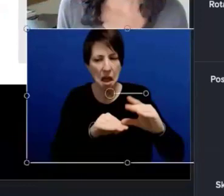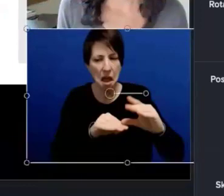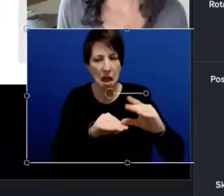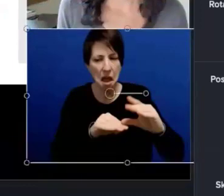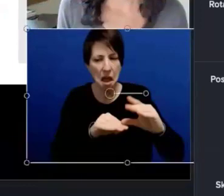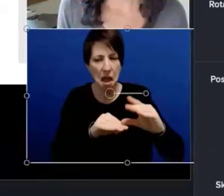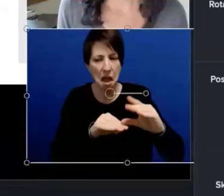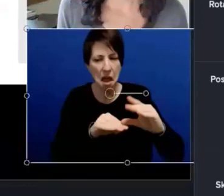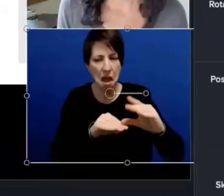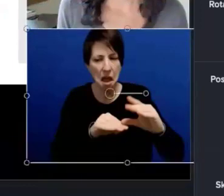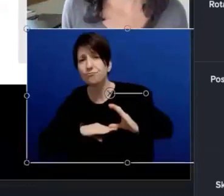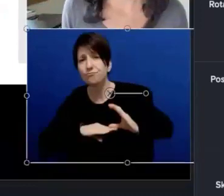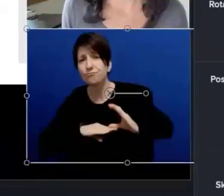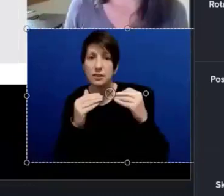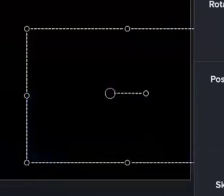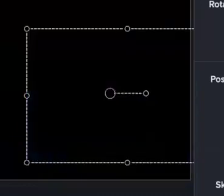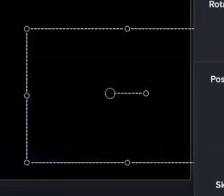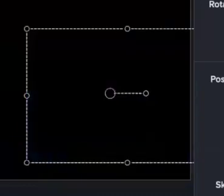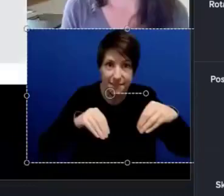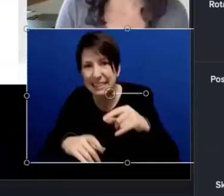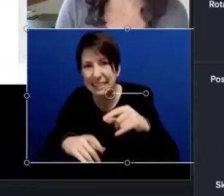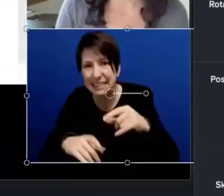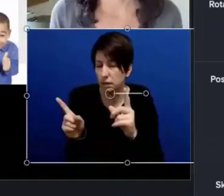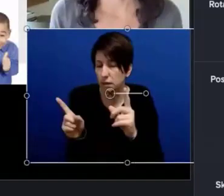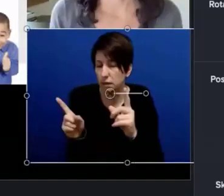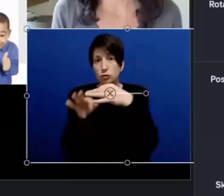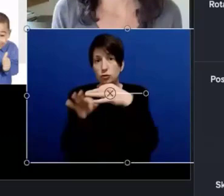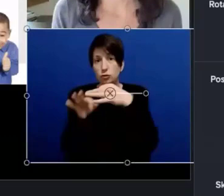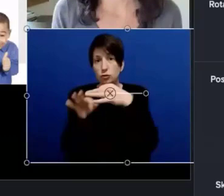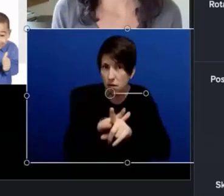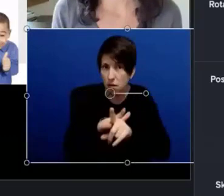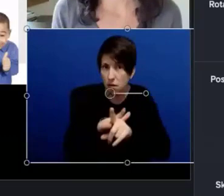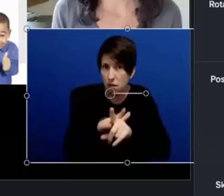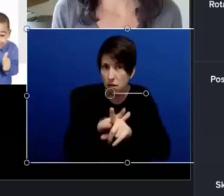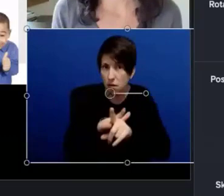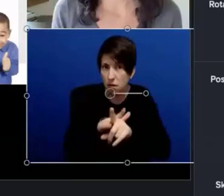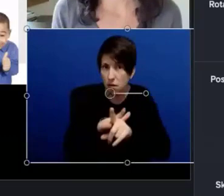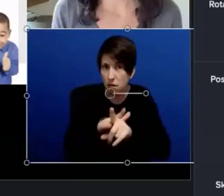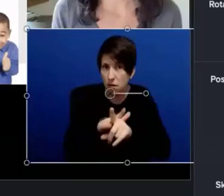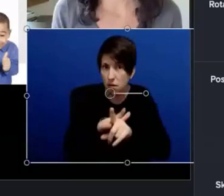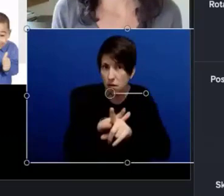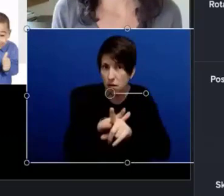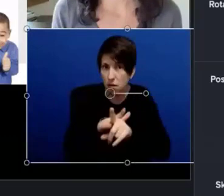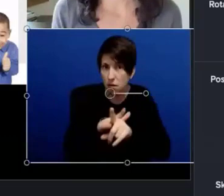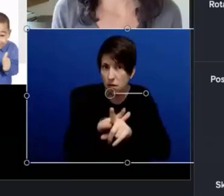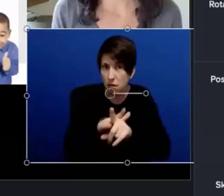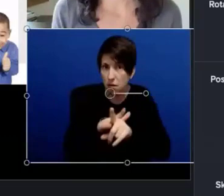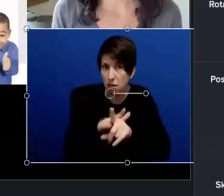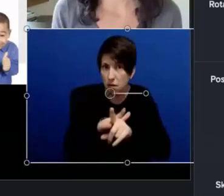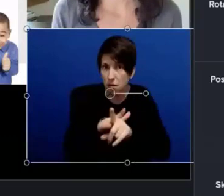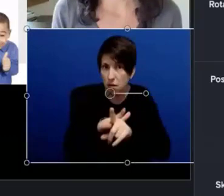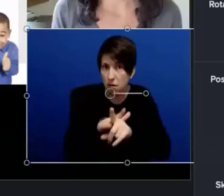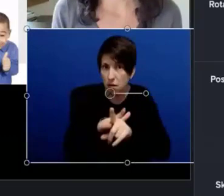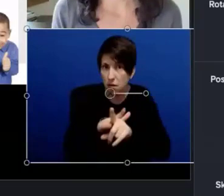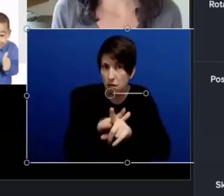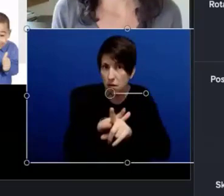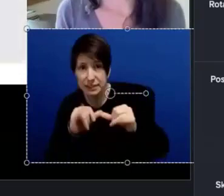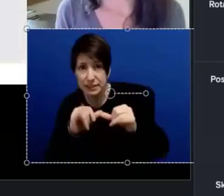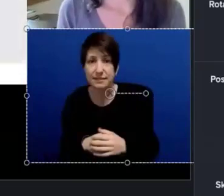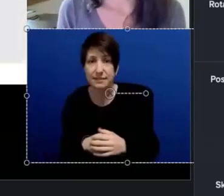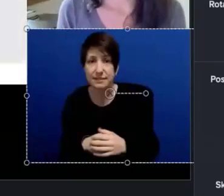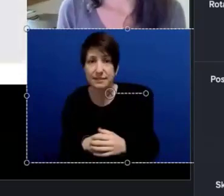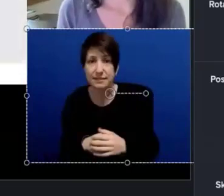the interpreter. And we found a way of doing this in a more efficient and fast ways.